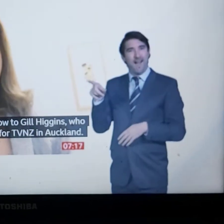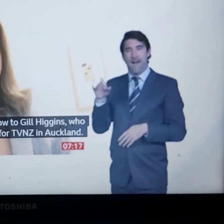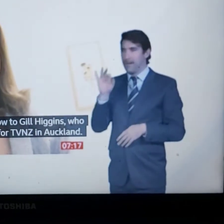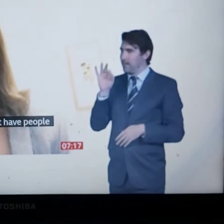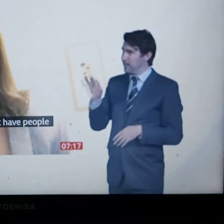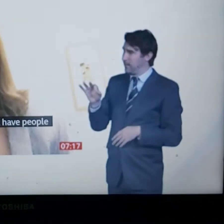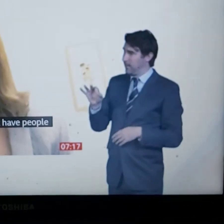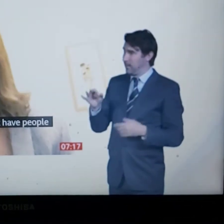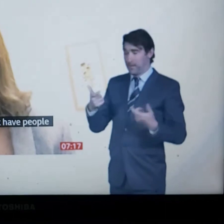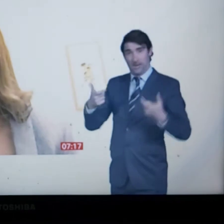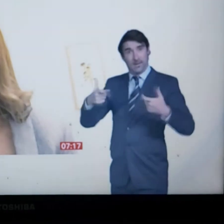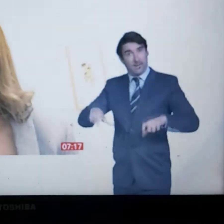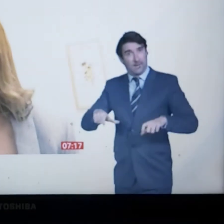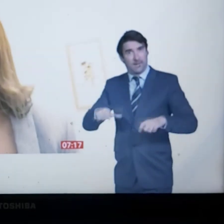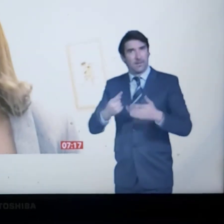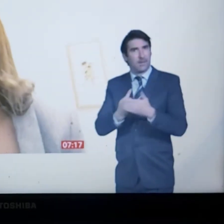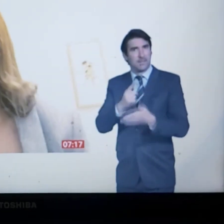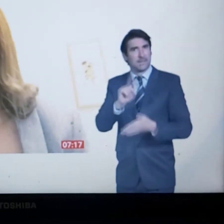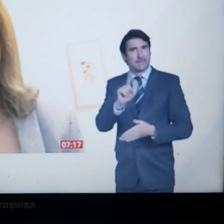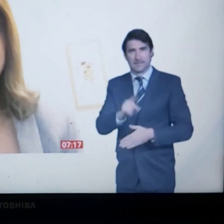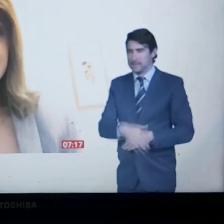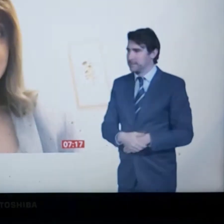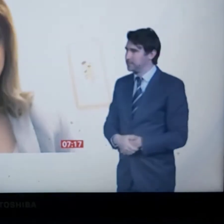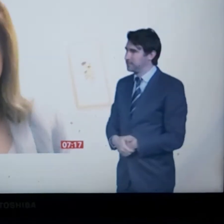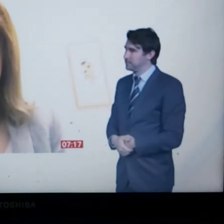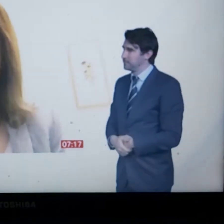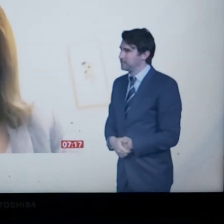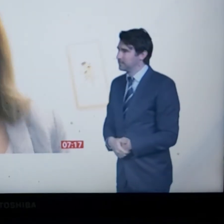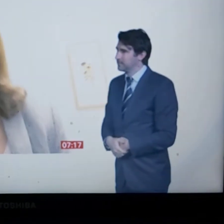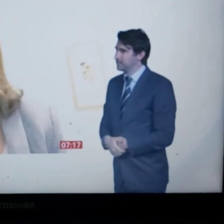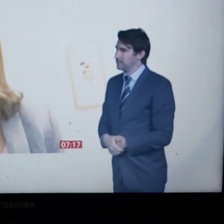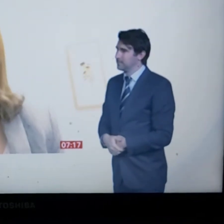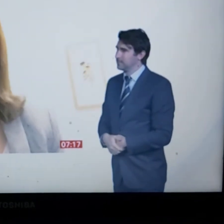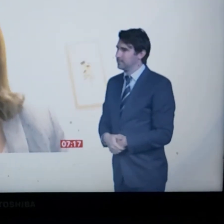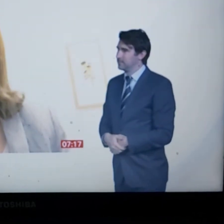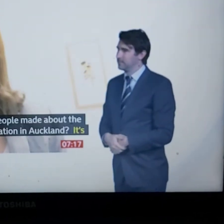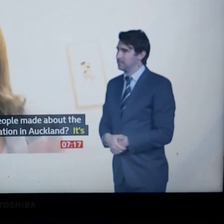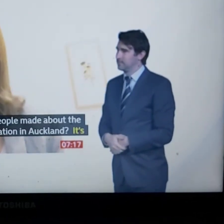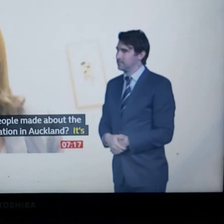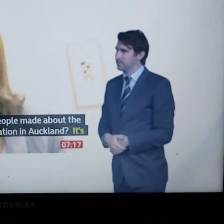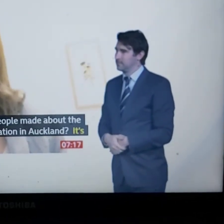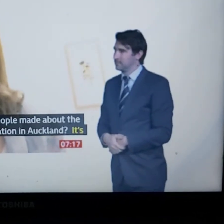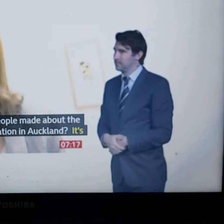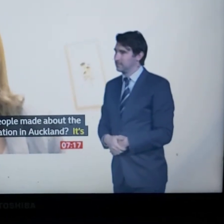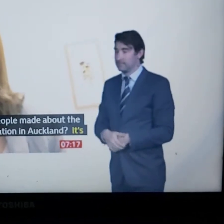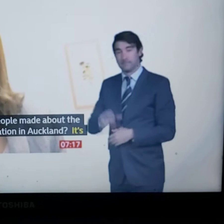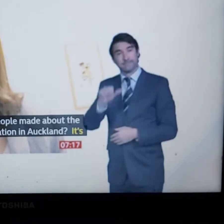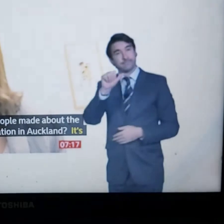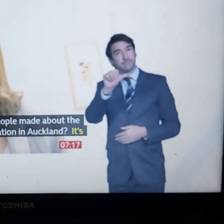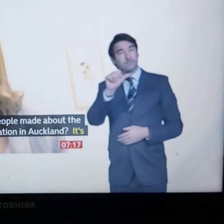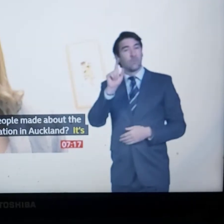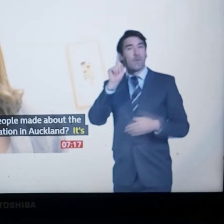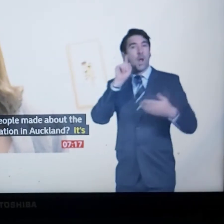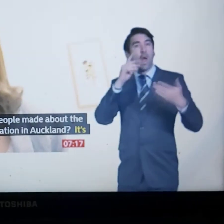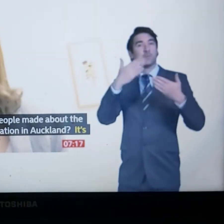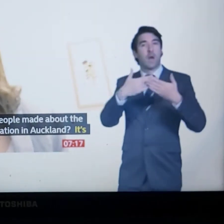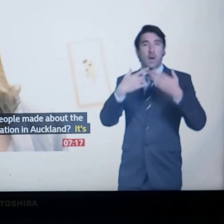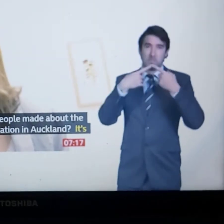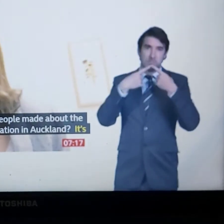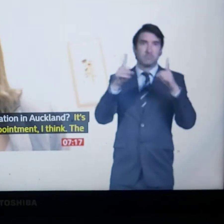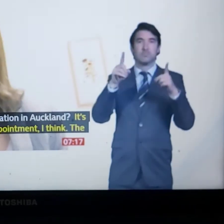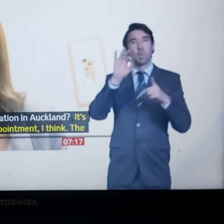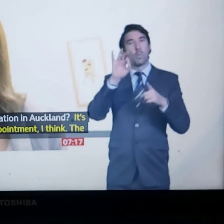It's a huge disappointment, I think. It's the same kind of reaction as last time, even last night when the announcement at 9:15. I think